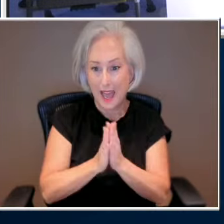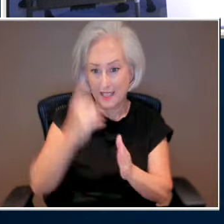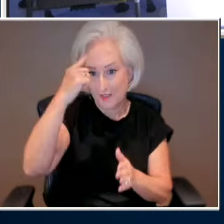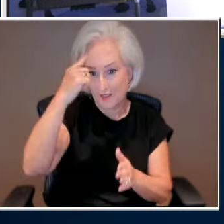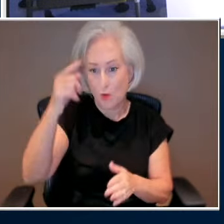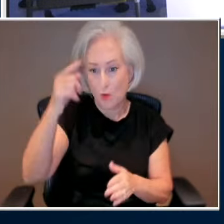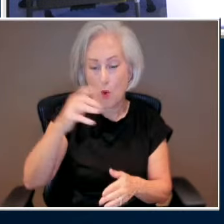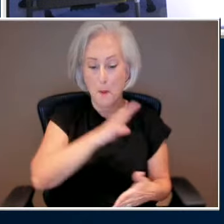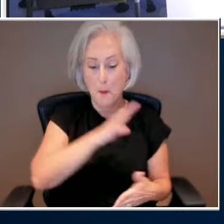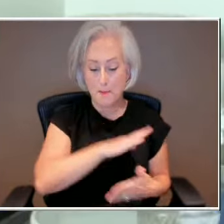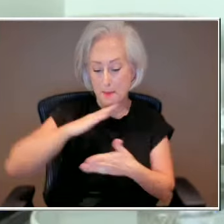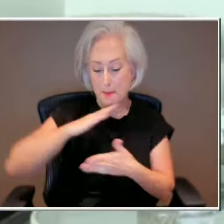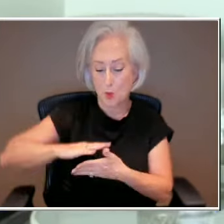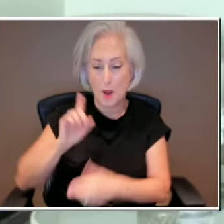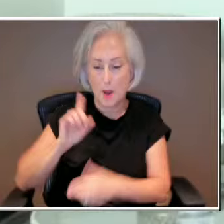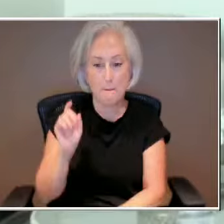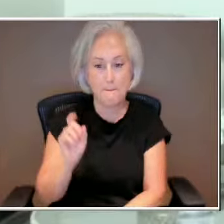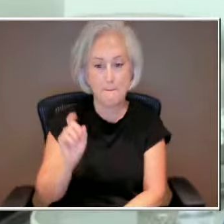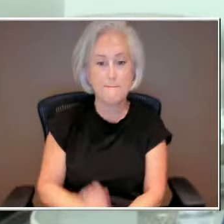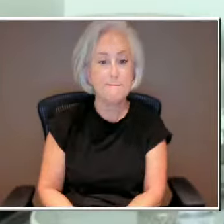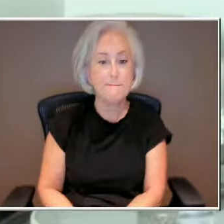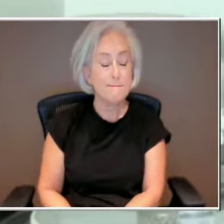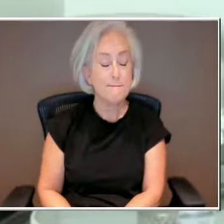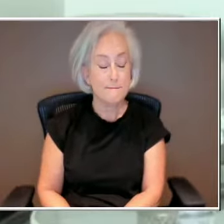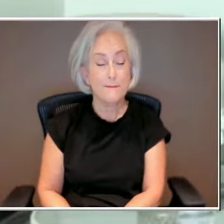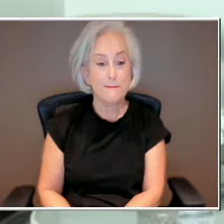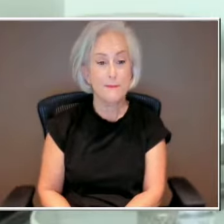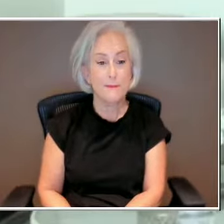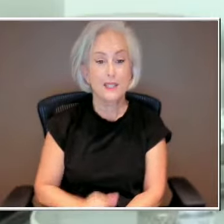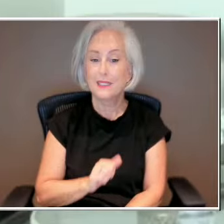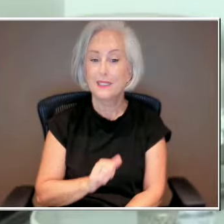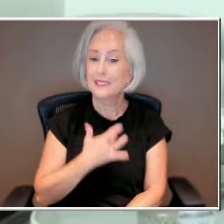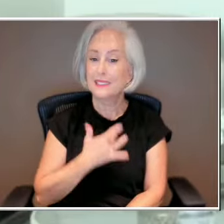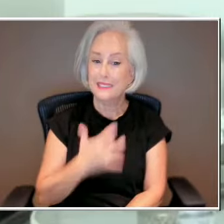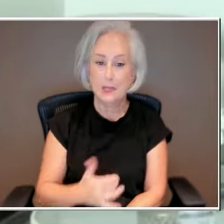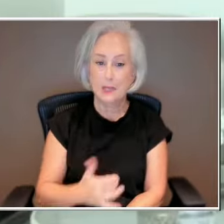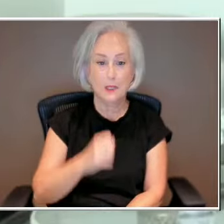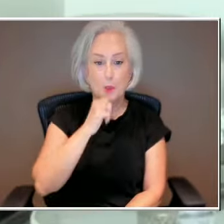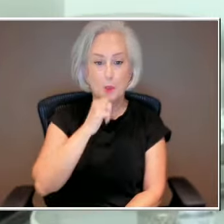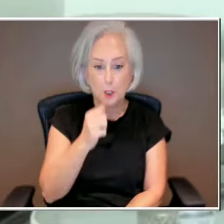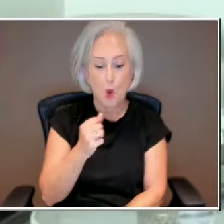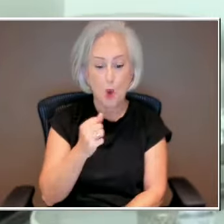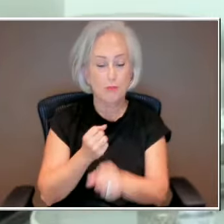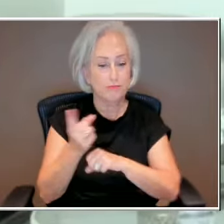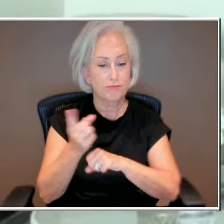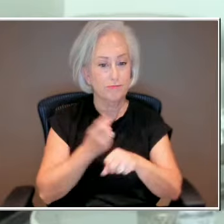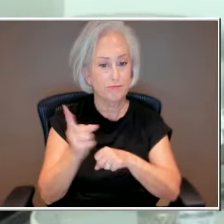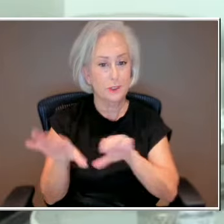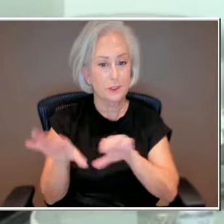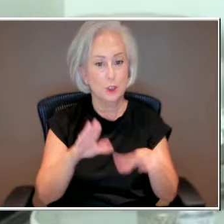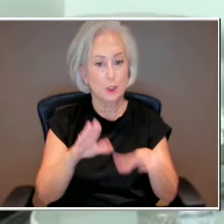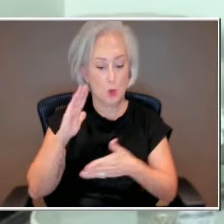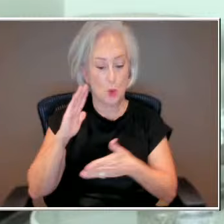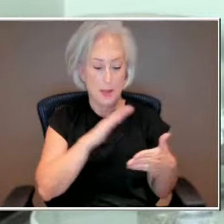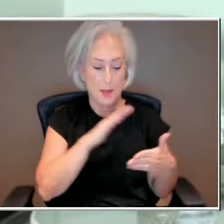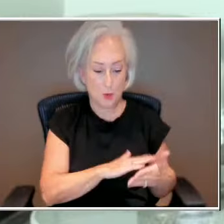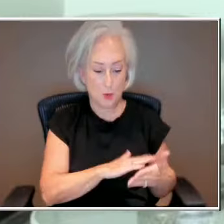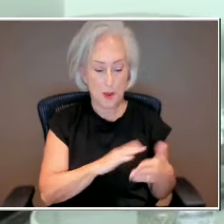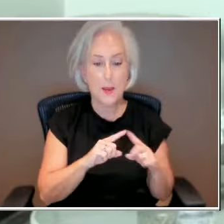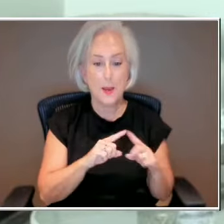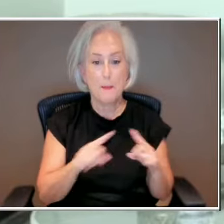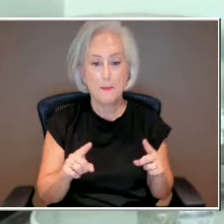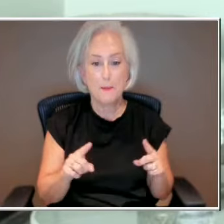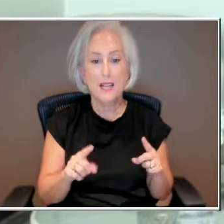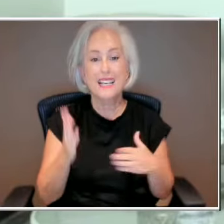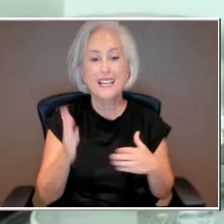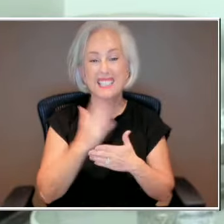Request them? Sure. There wouldn't normally be a time where we would routinely screen men with mammograms. There are some very select genes or some